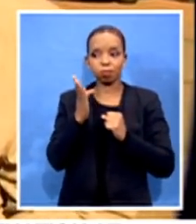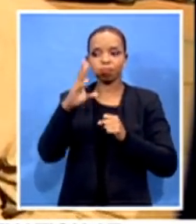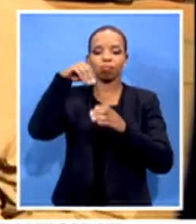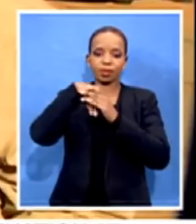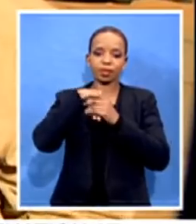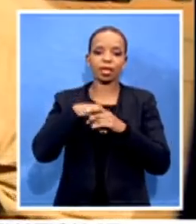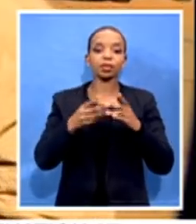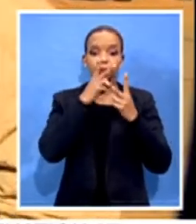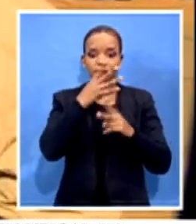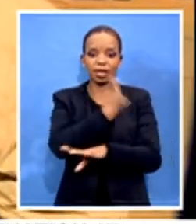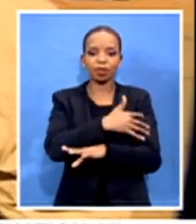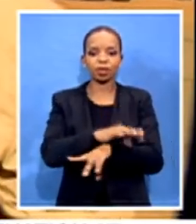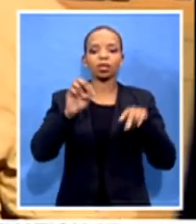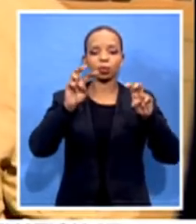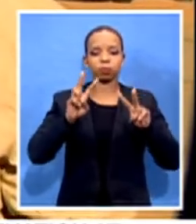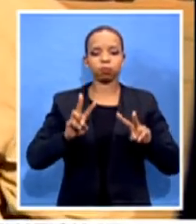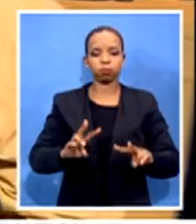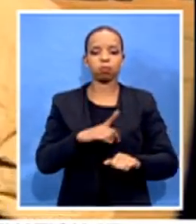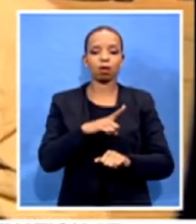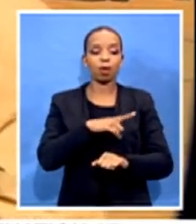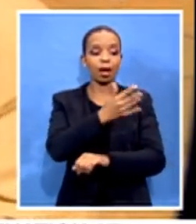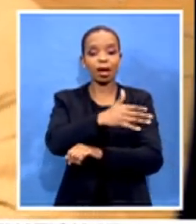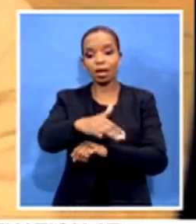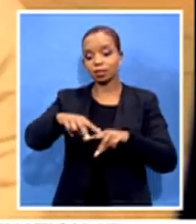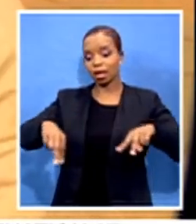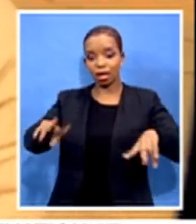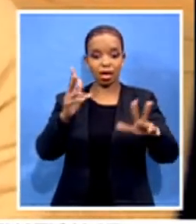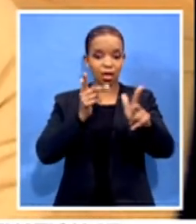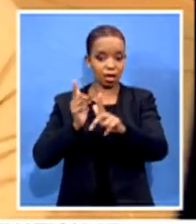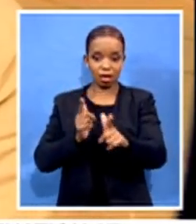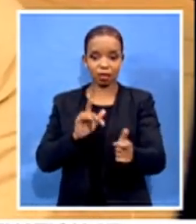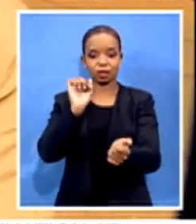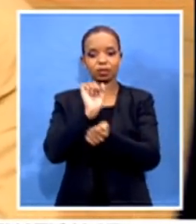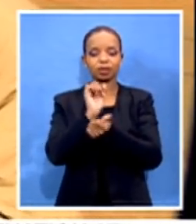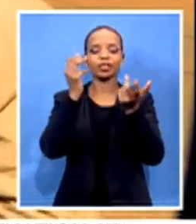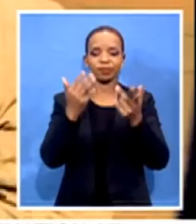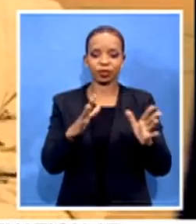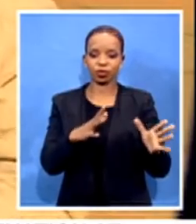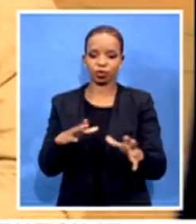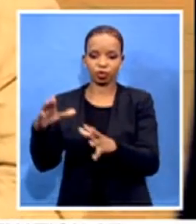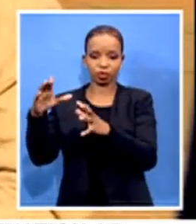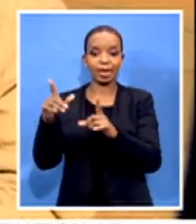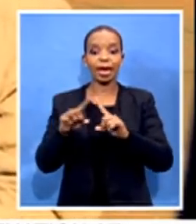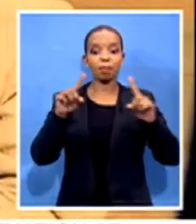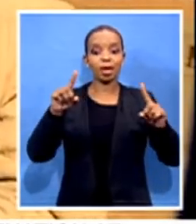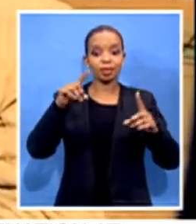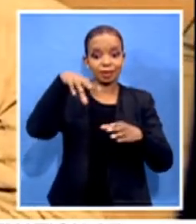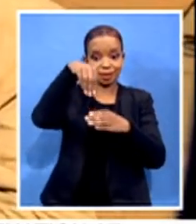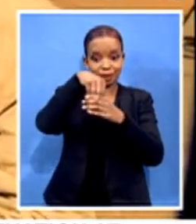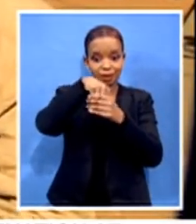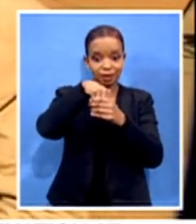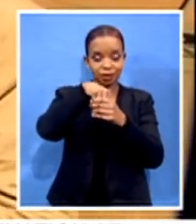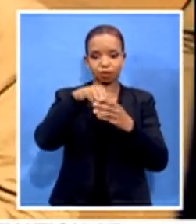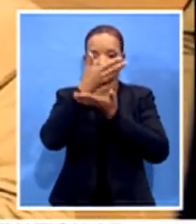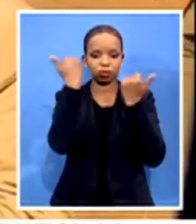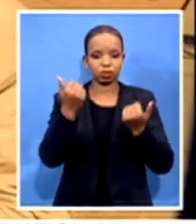you can see, is calm, because they have been arrested. Those people have been arrested. They moved them now to the nearest police station. But inside, we don't know exactly